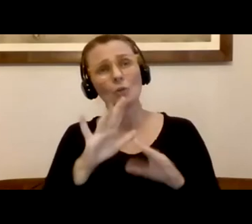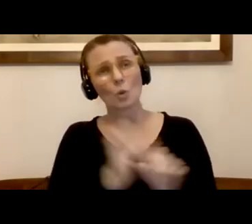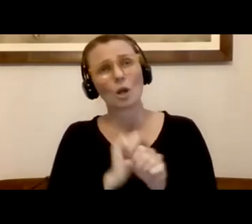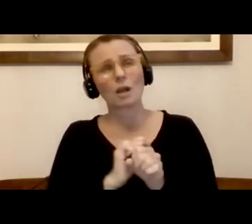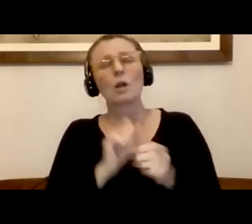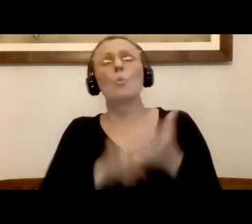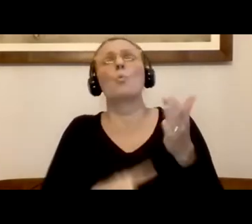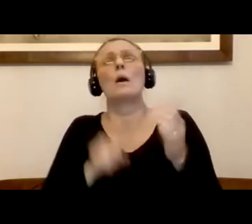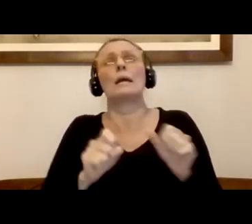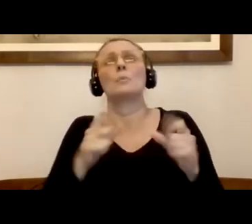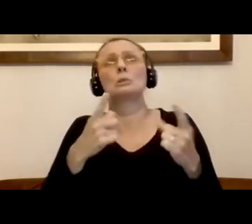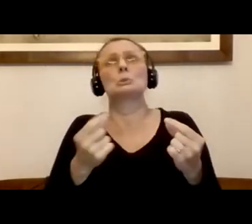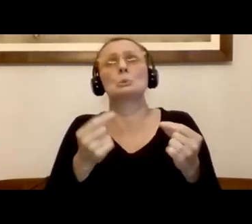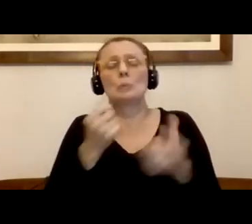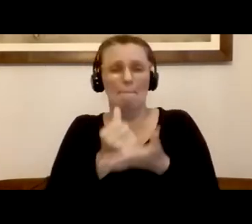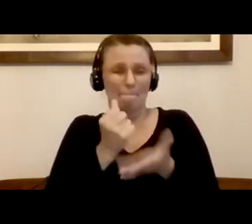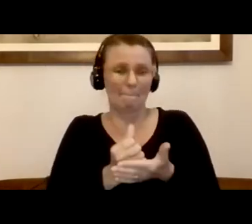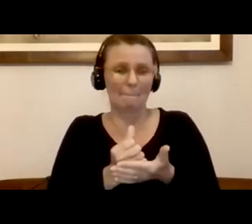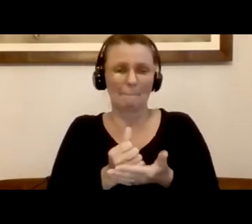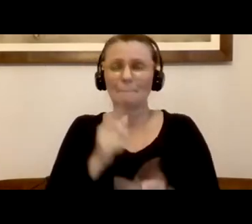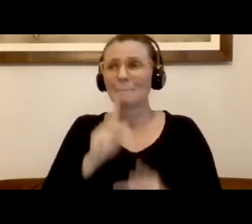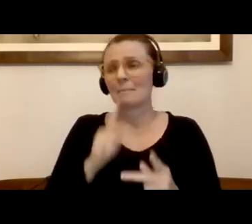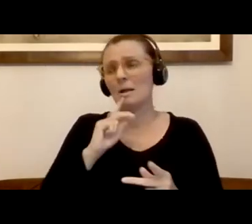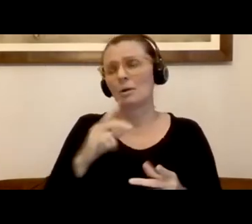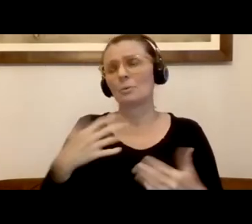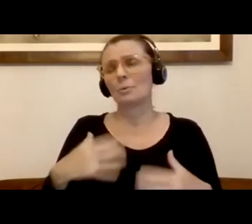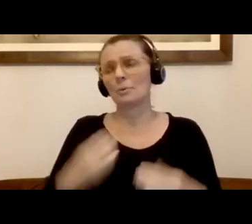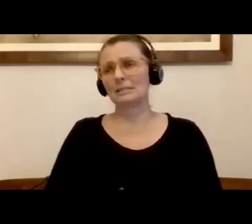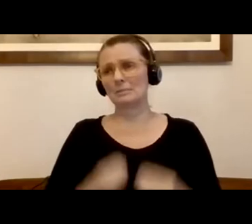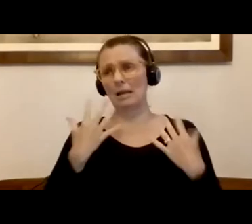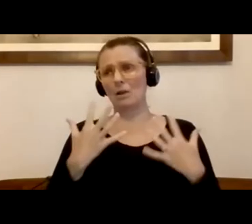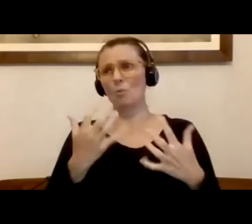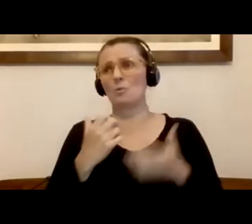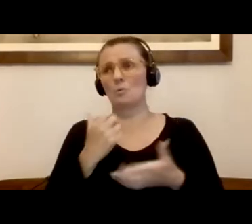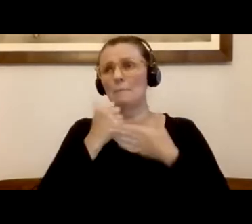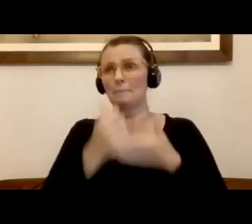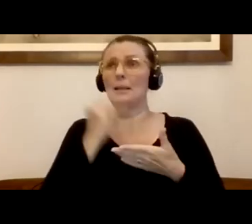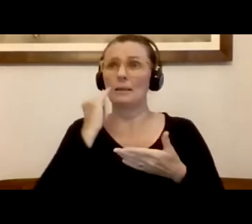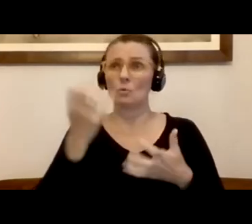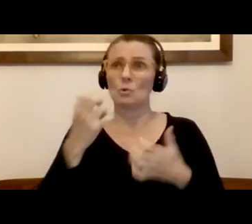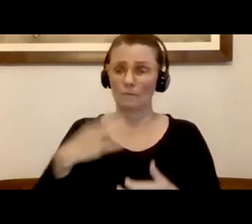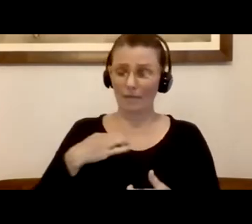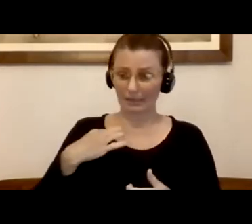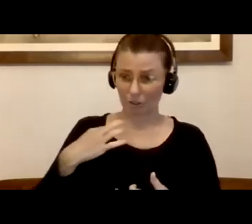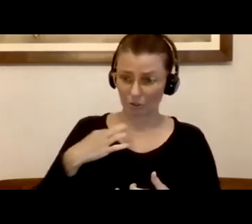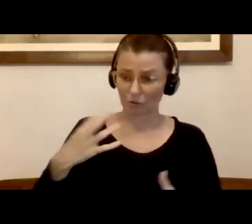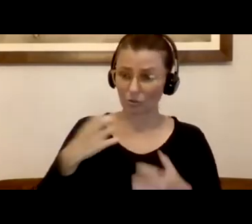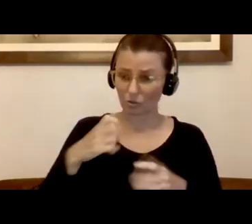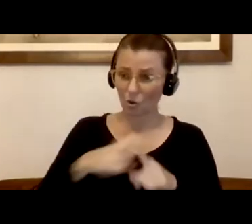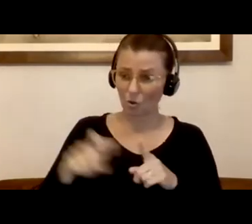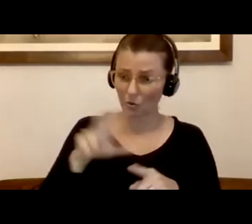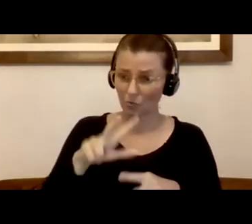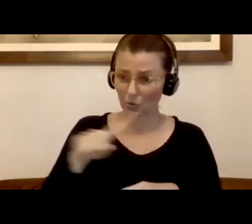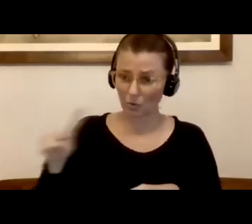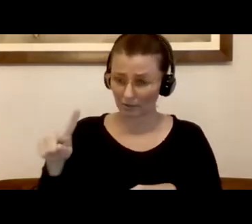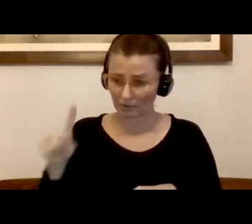type of outreach. That's really inspired us. People want to help out. Uh, there's a bunch of things you can do. Uh, if you want to volunteer, just call to you on one, we can direct to that. If you